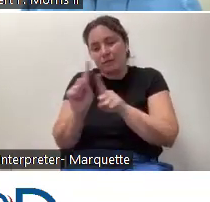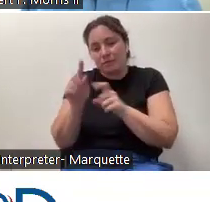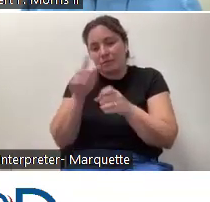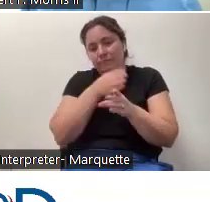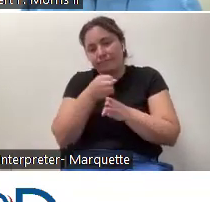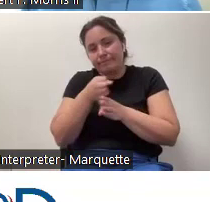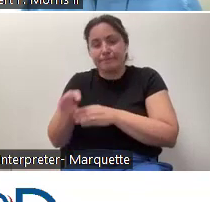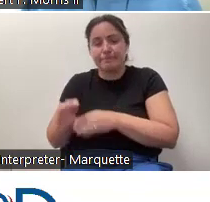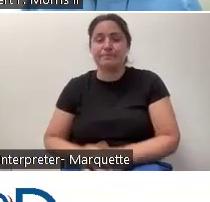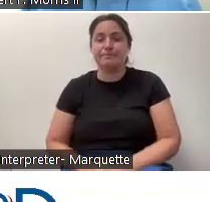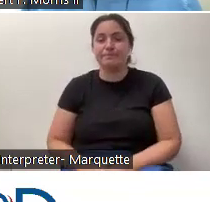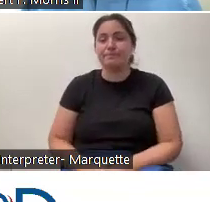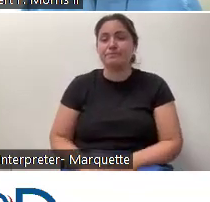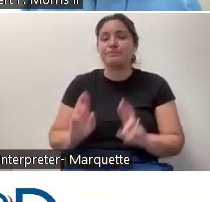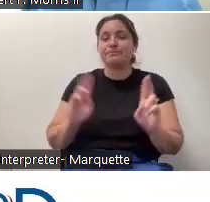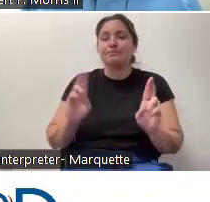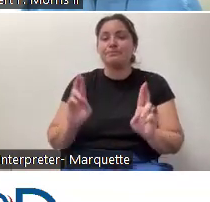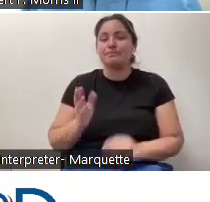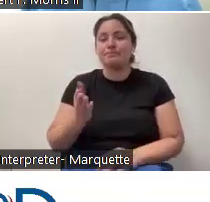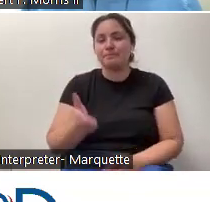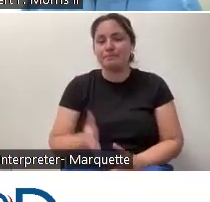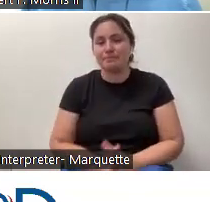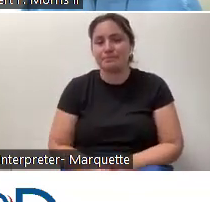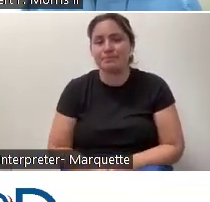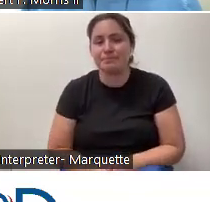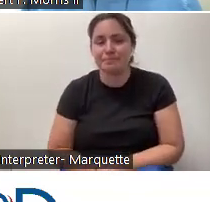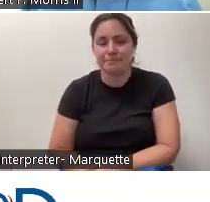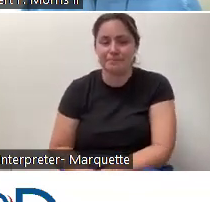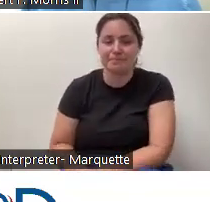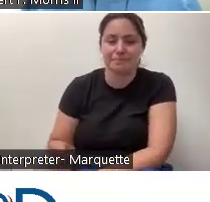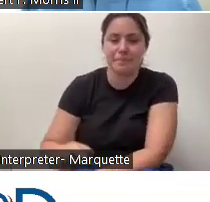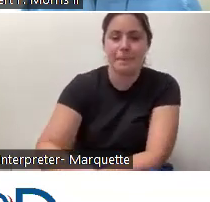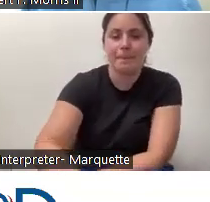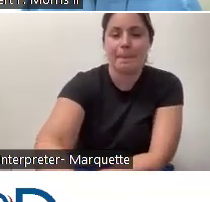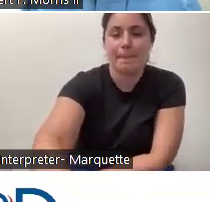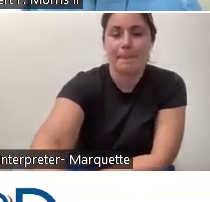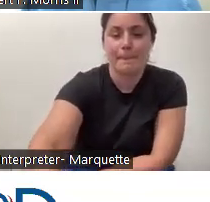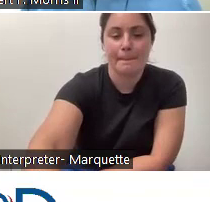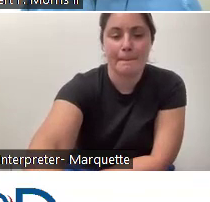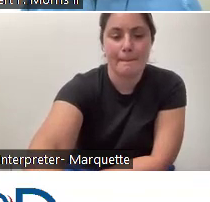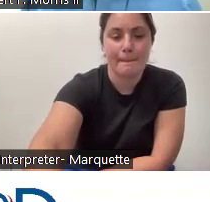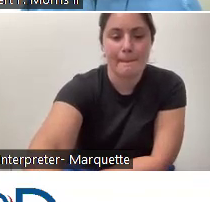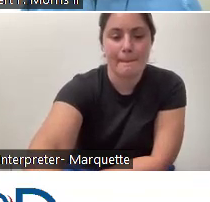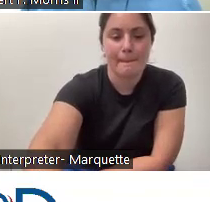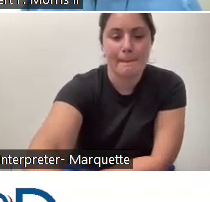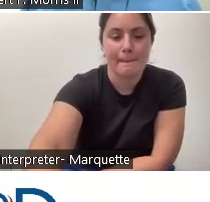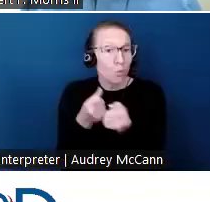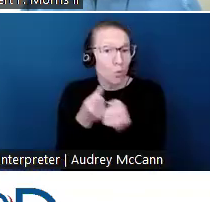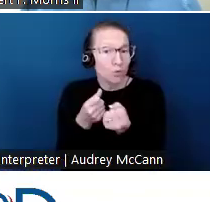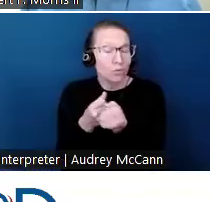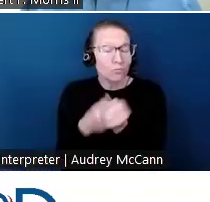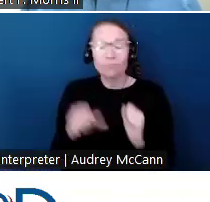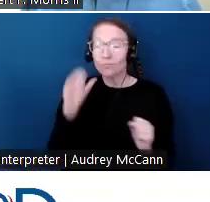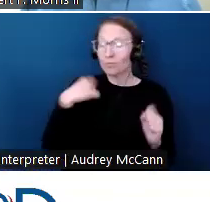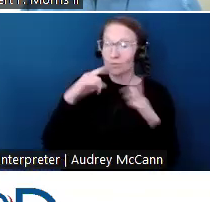help with housing, transportation, financial supports. So we started that